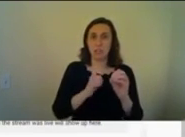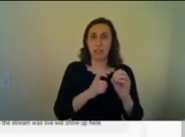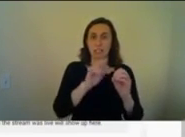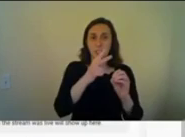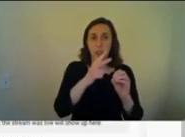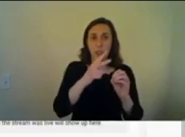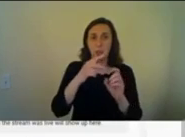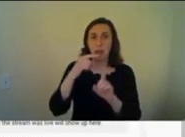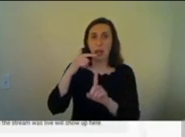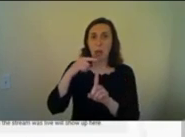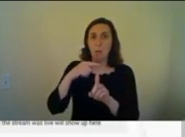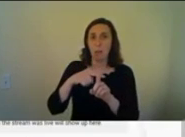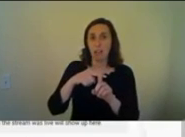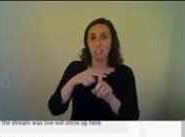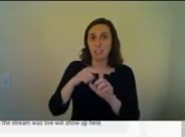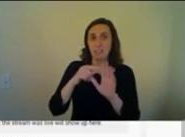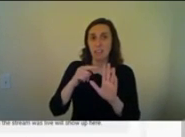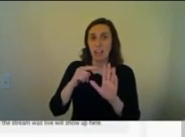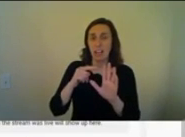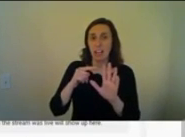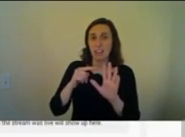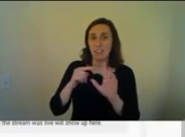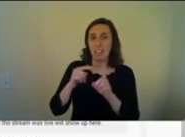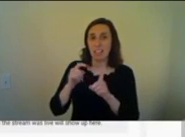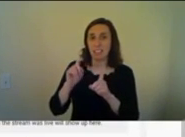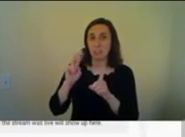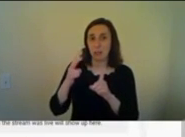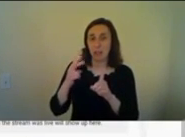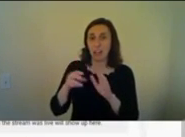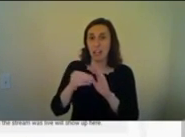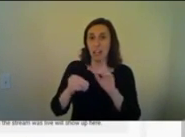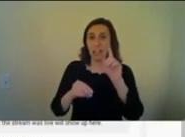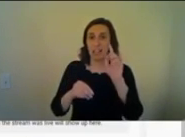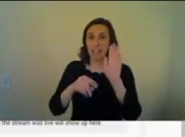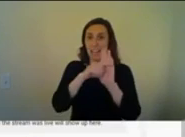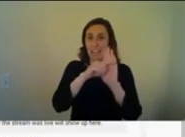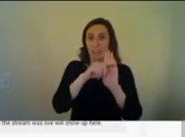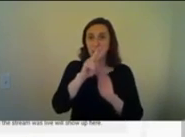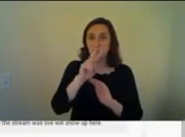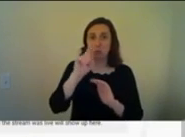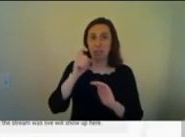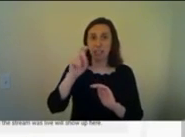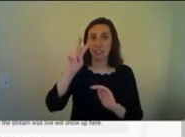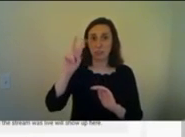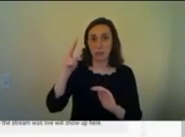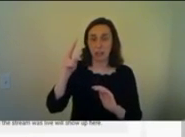a positive 5x squared, and a negative 2x squared gives